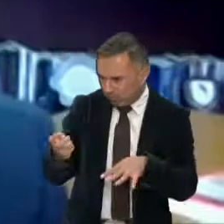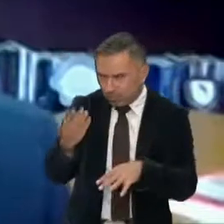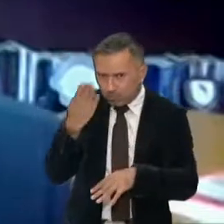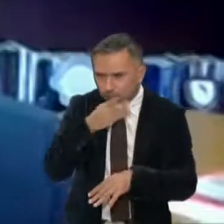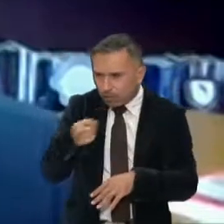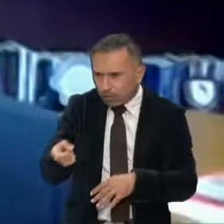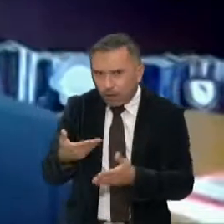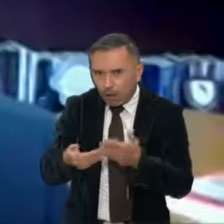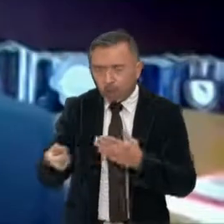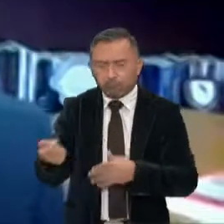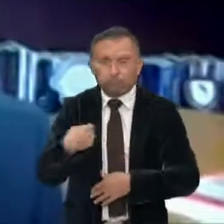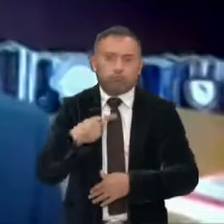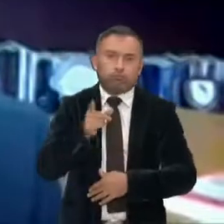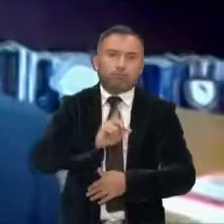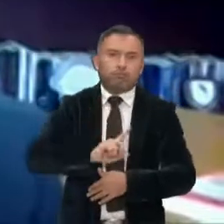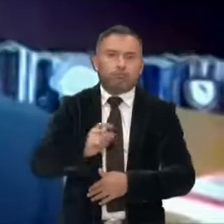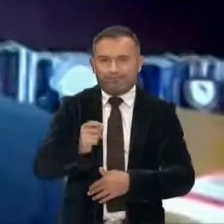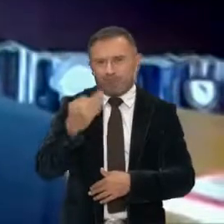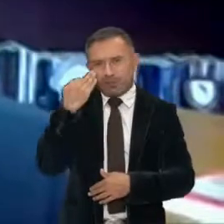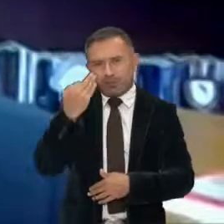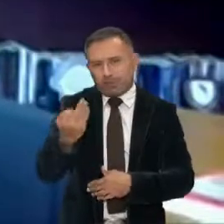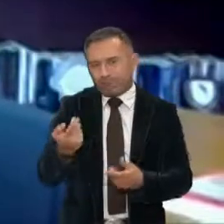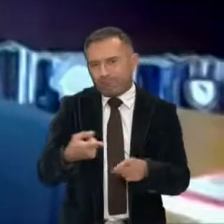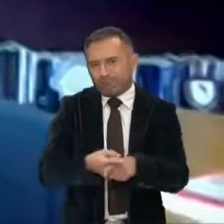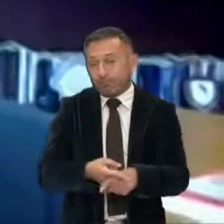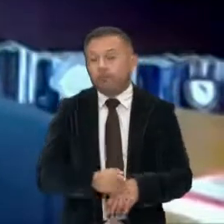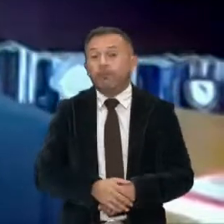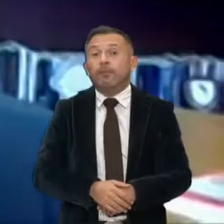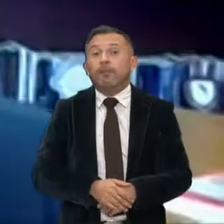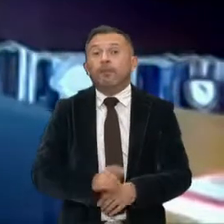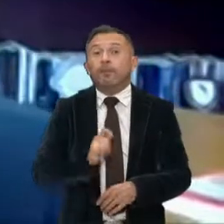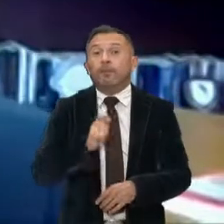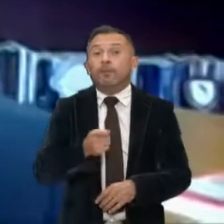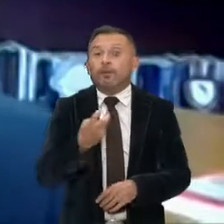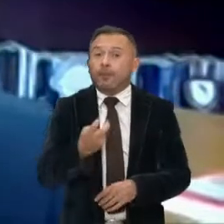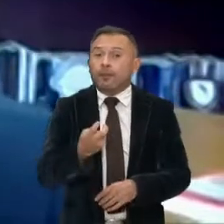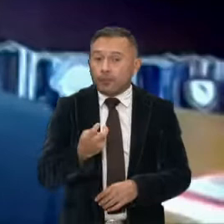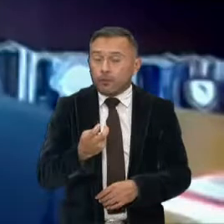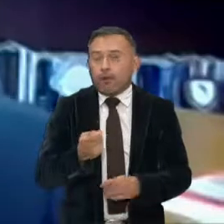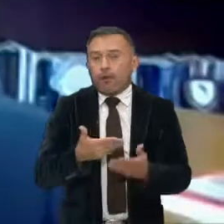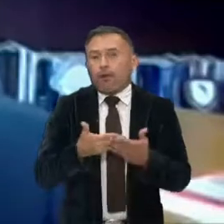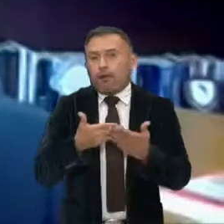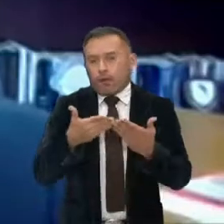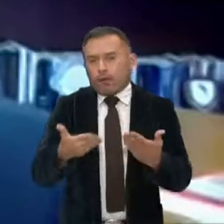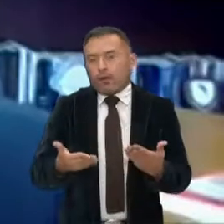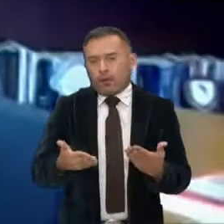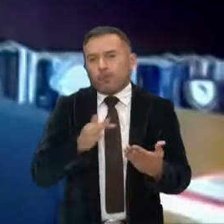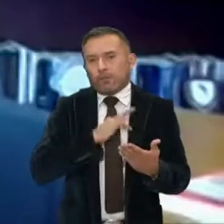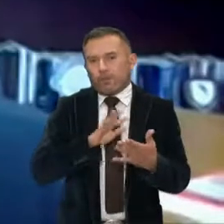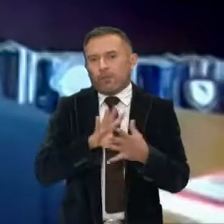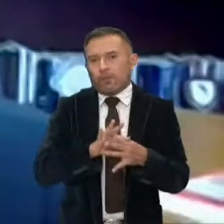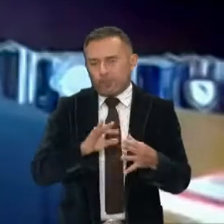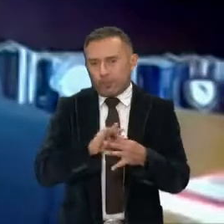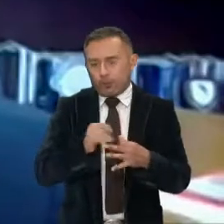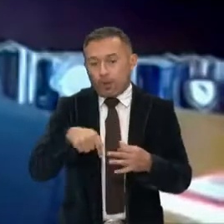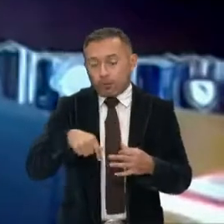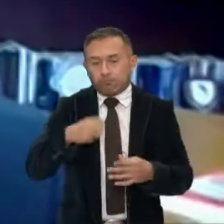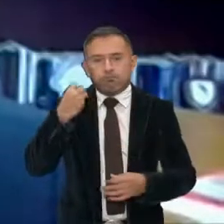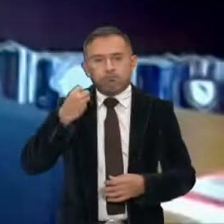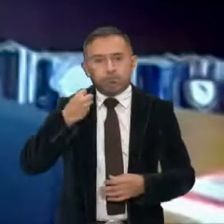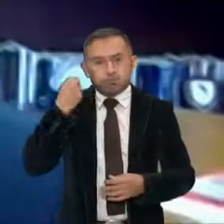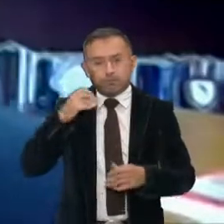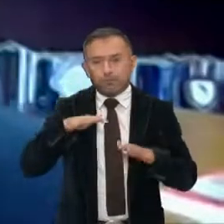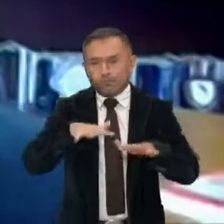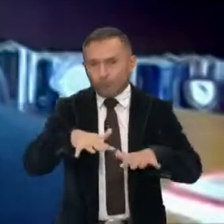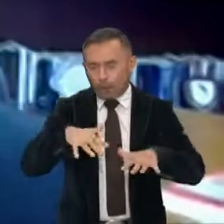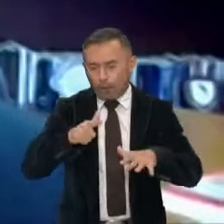oath swearing on the Bible. So without further ado, we are going to enjoy